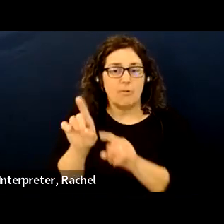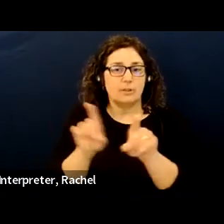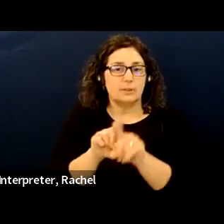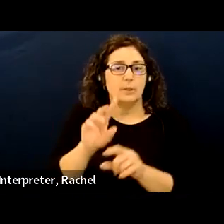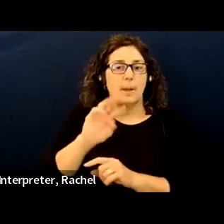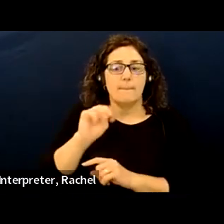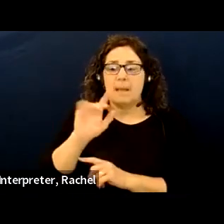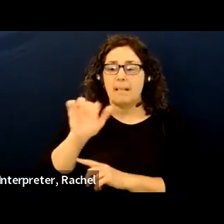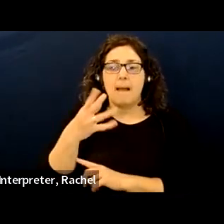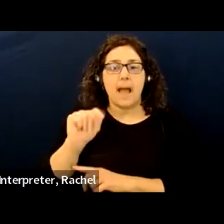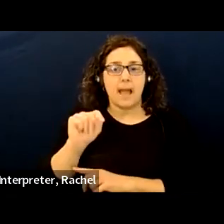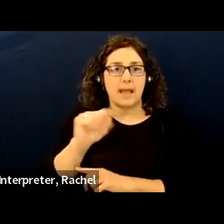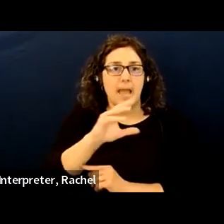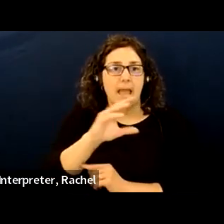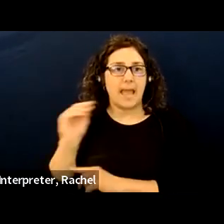Malahach and